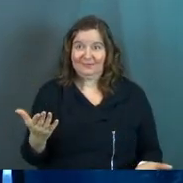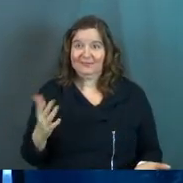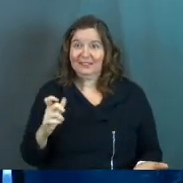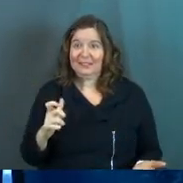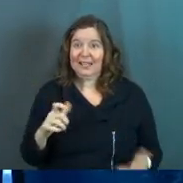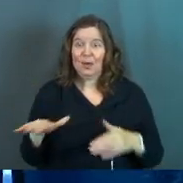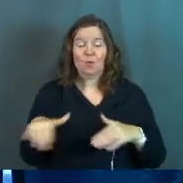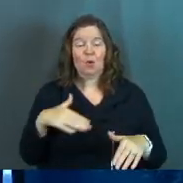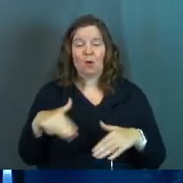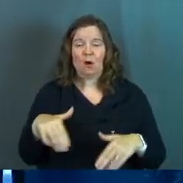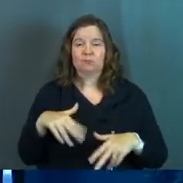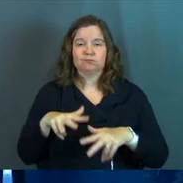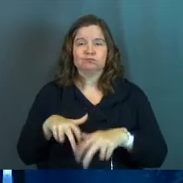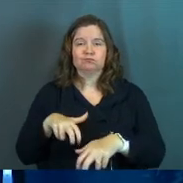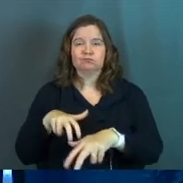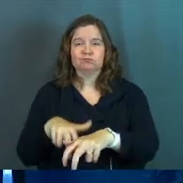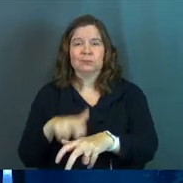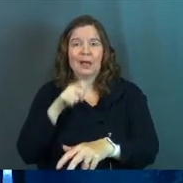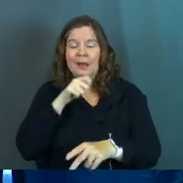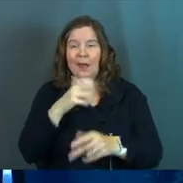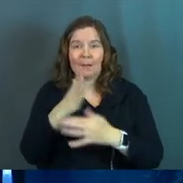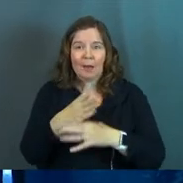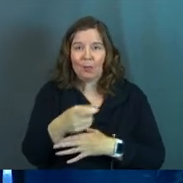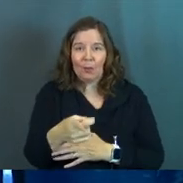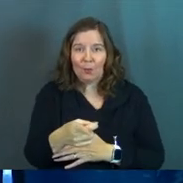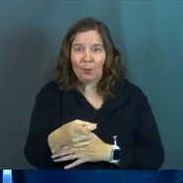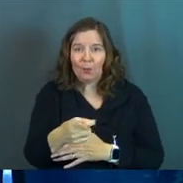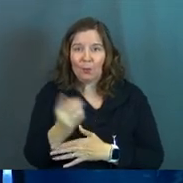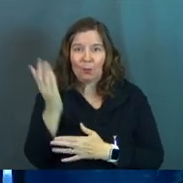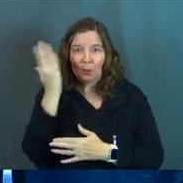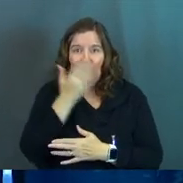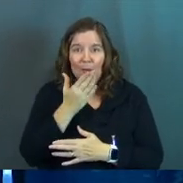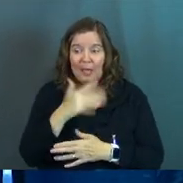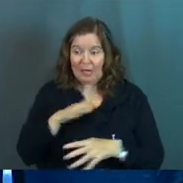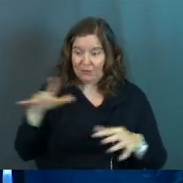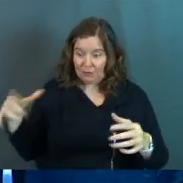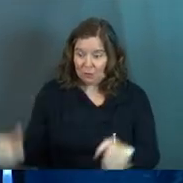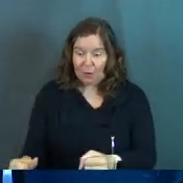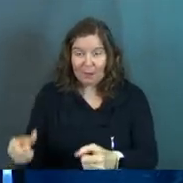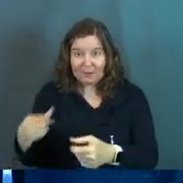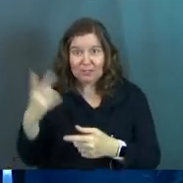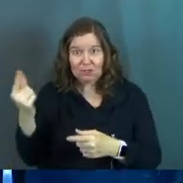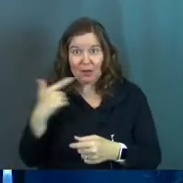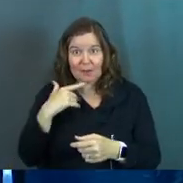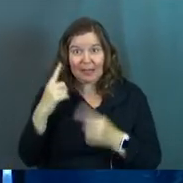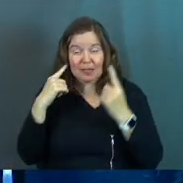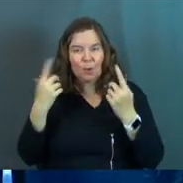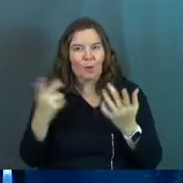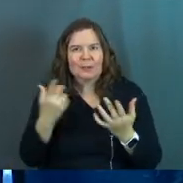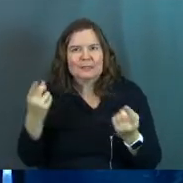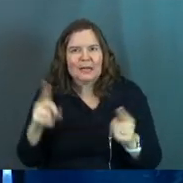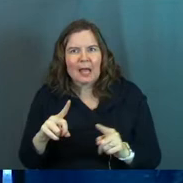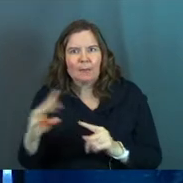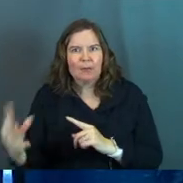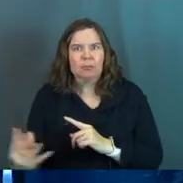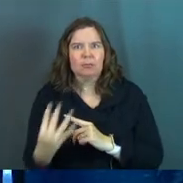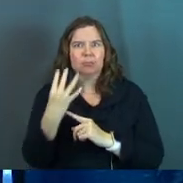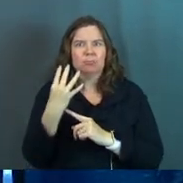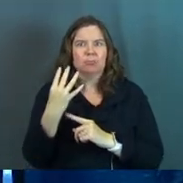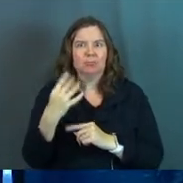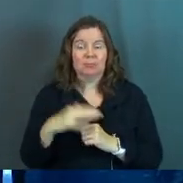It was walking along and not bothering you. And if you grab this dog by the ears, what are you going to